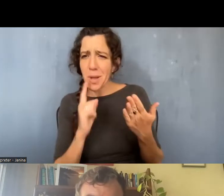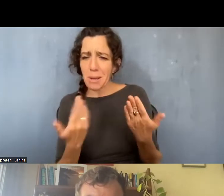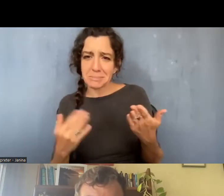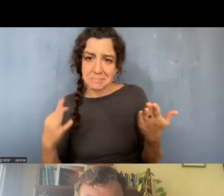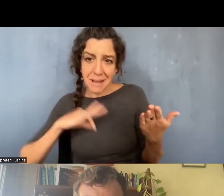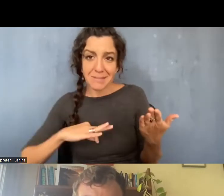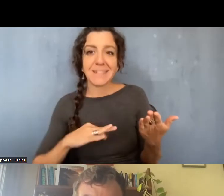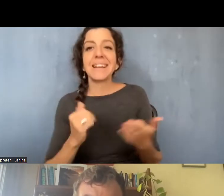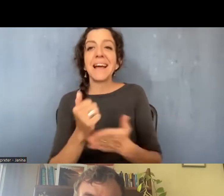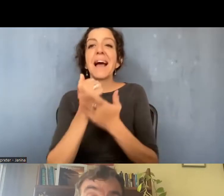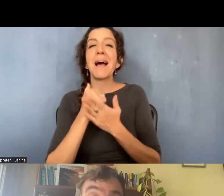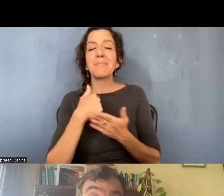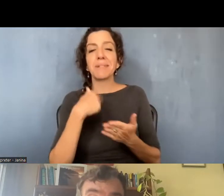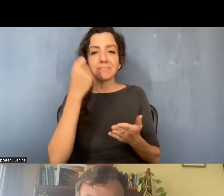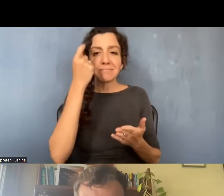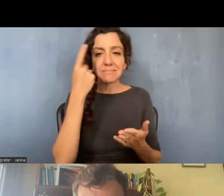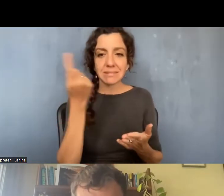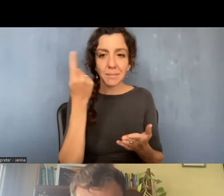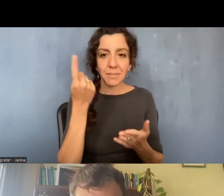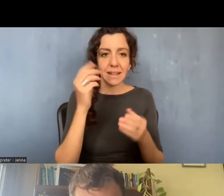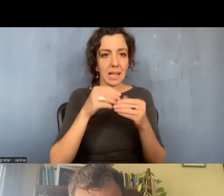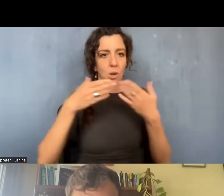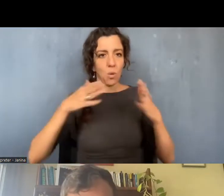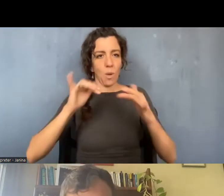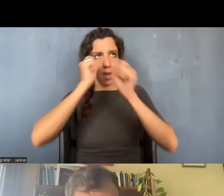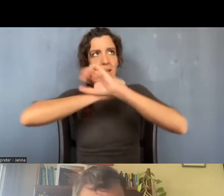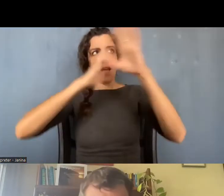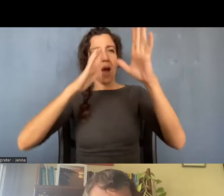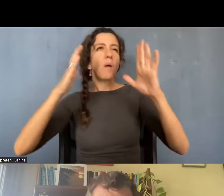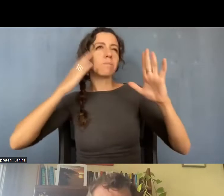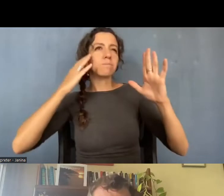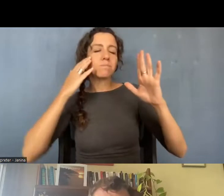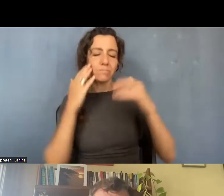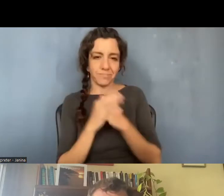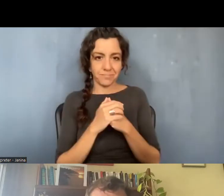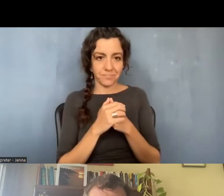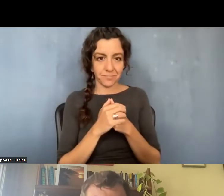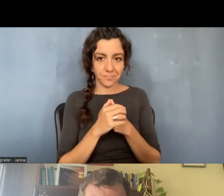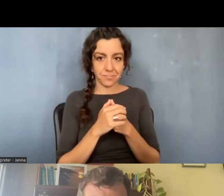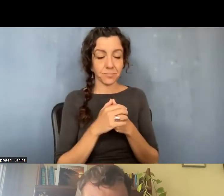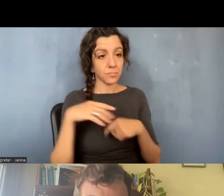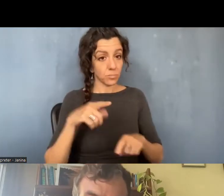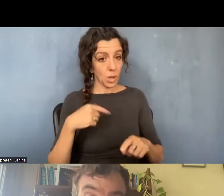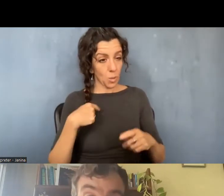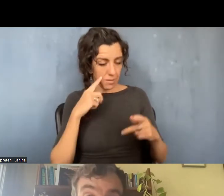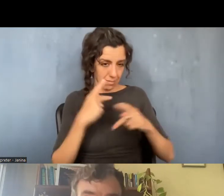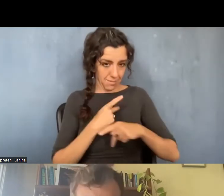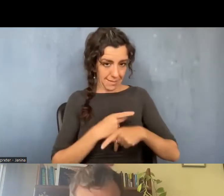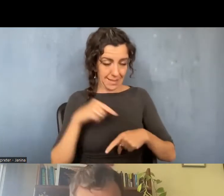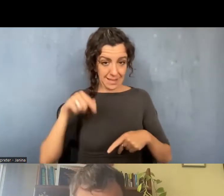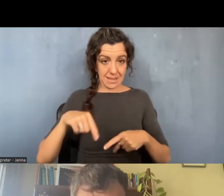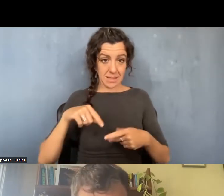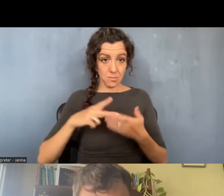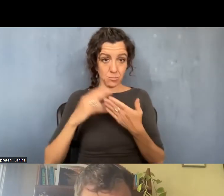us understand something in terms that are familiar. As we tried to wrap our heads around this project, we found this comparison